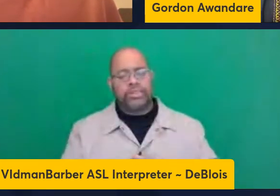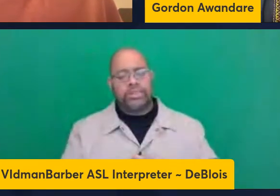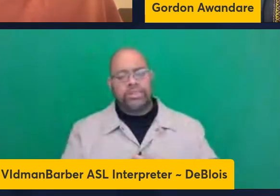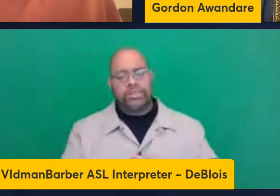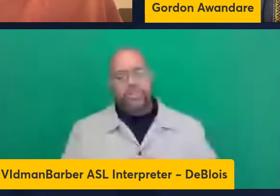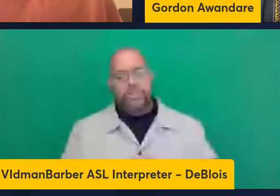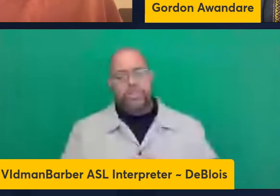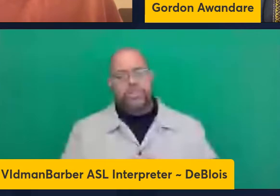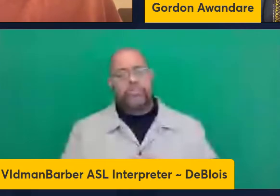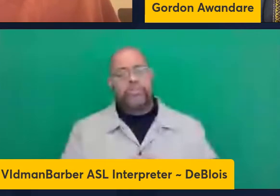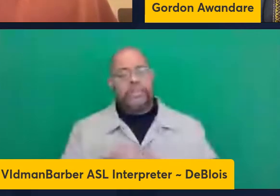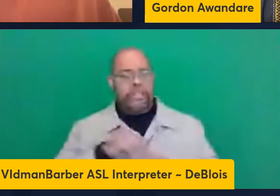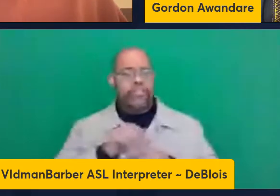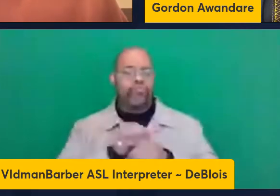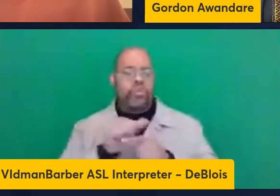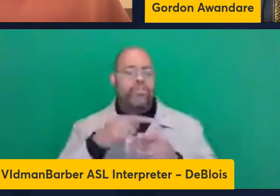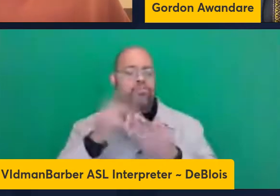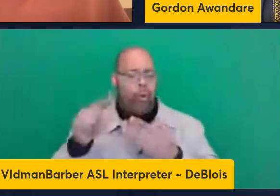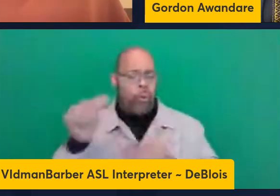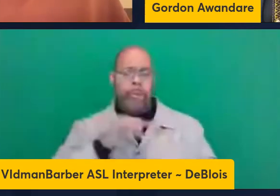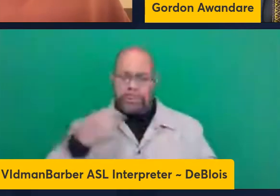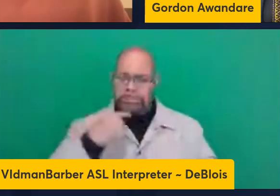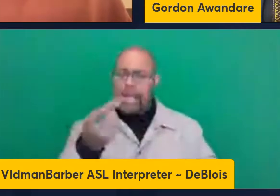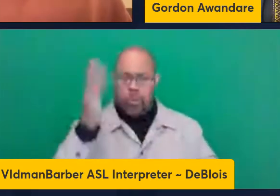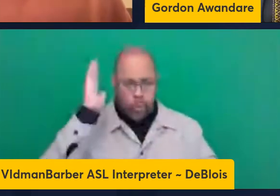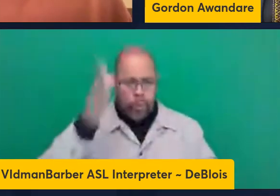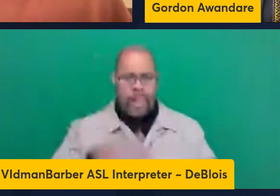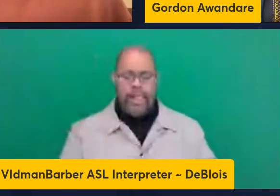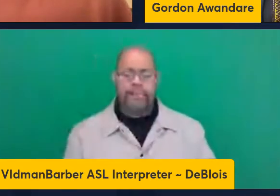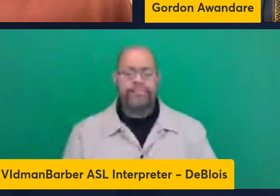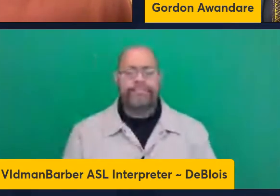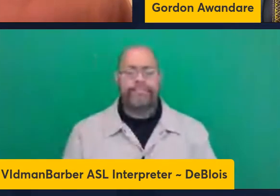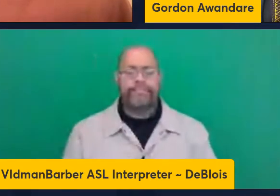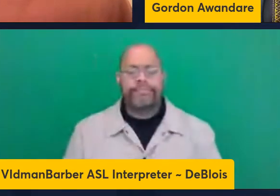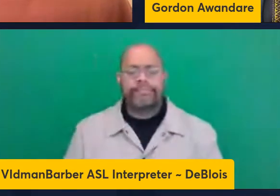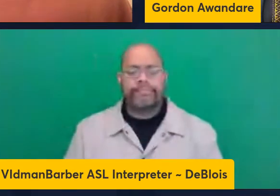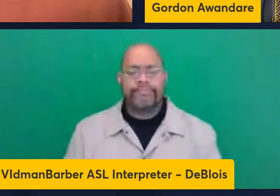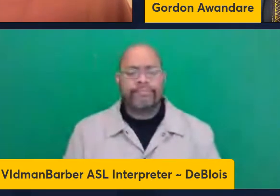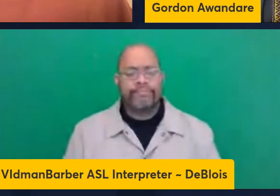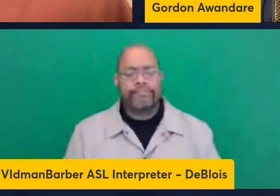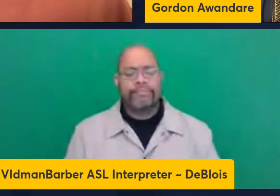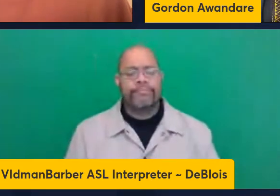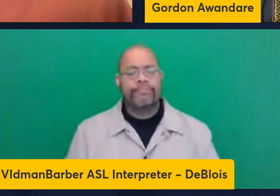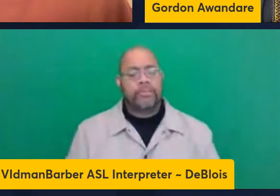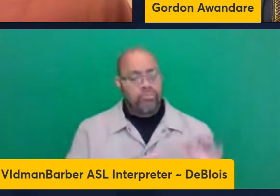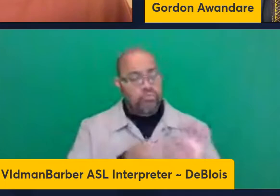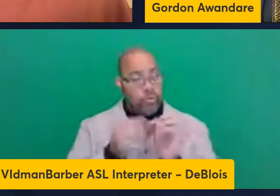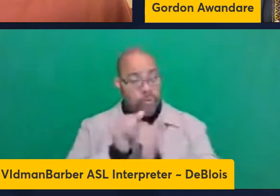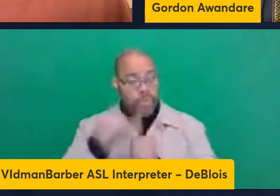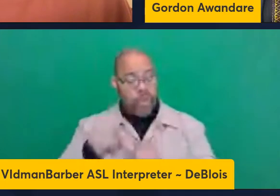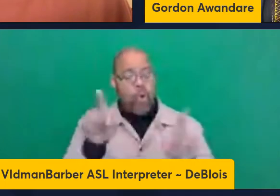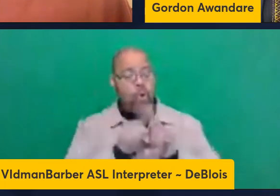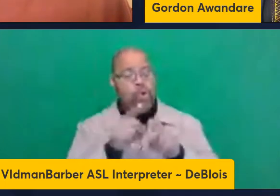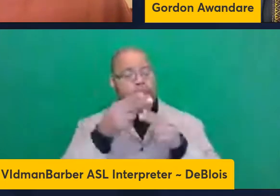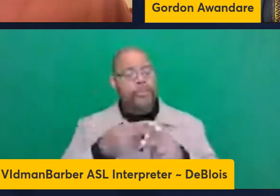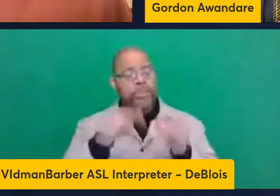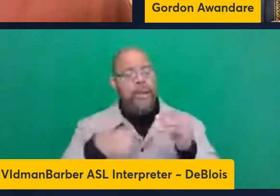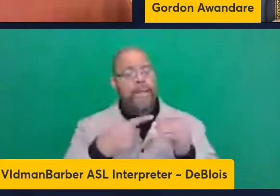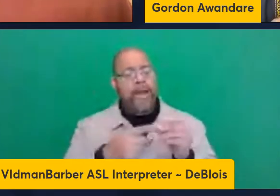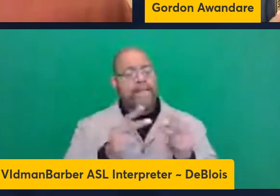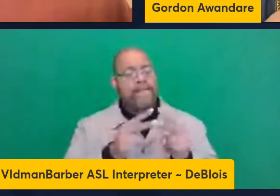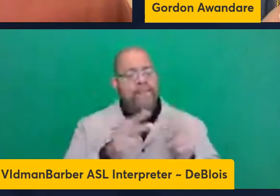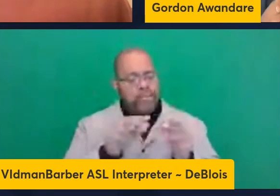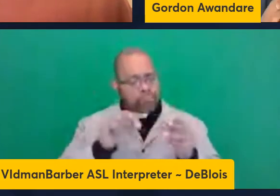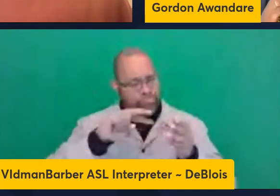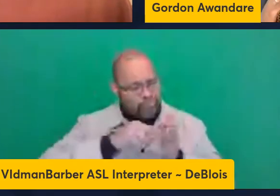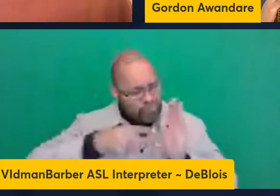training programs. That's awesome. Um, just to piggyback on that, you also mentioned about being very